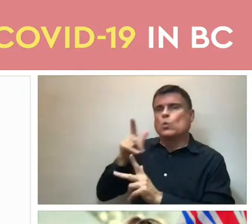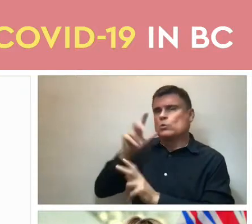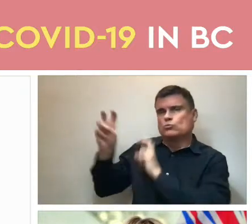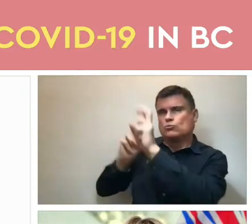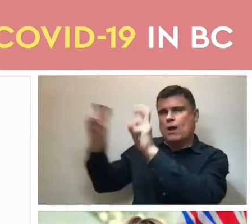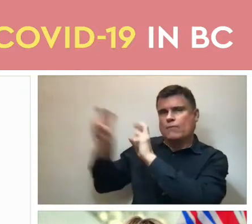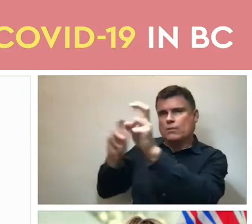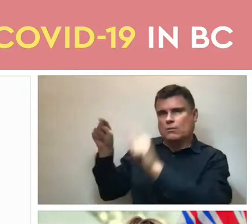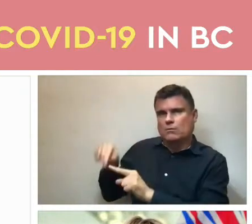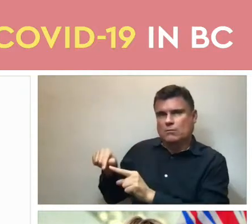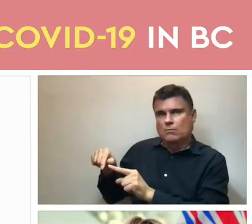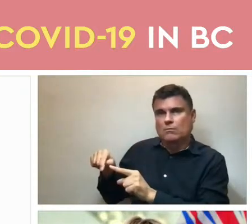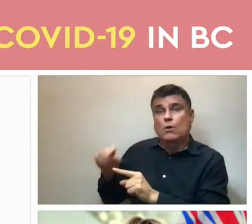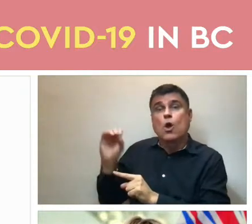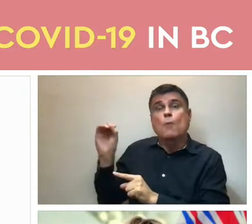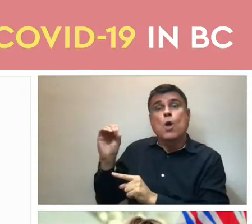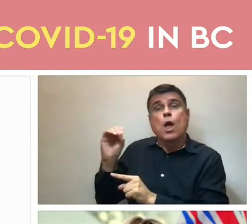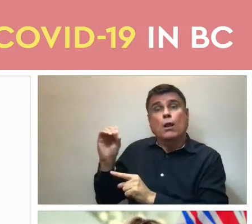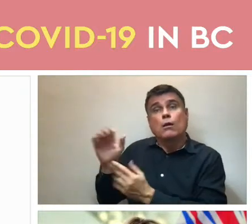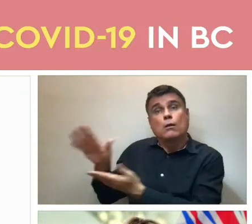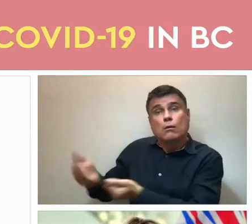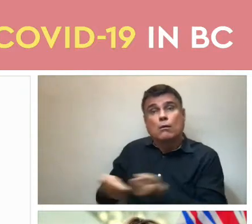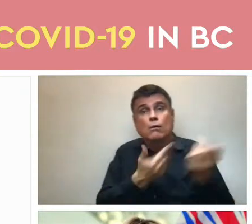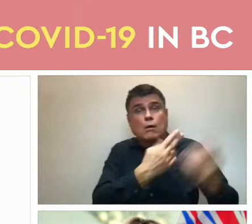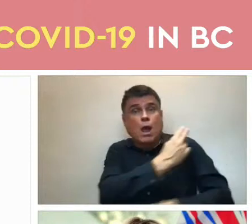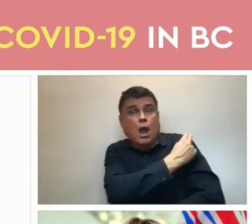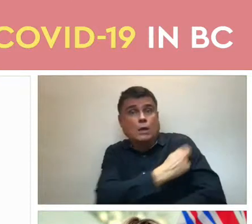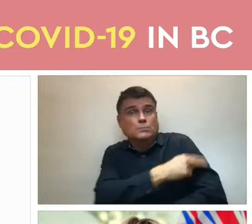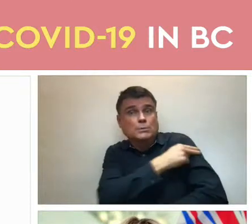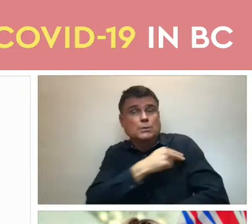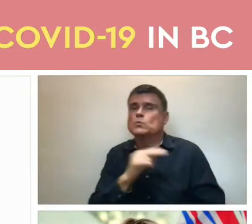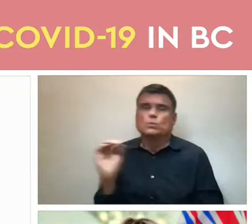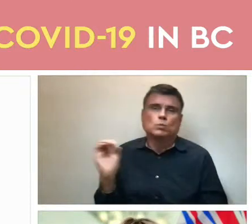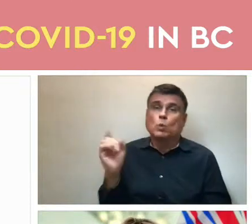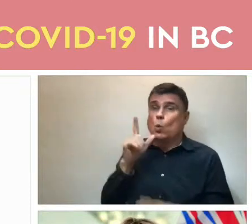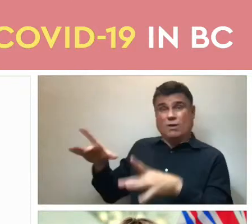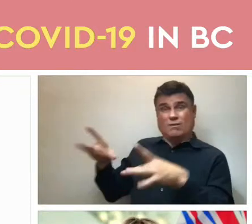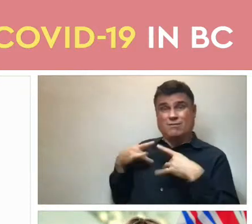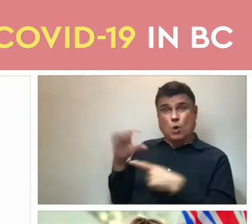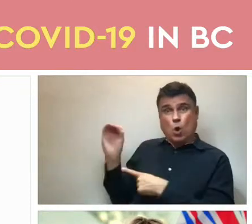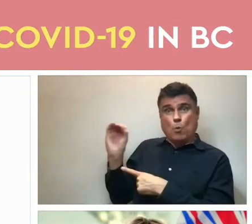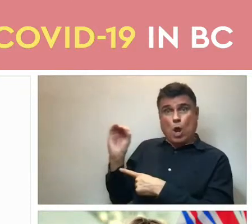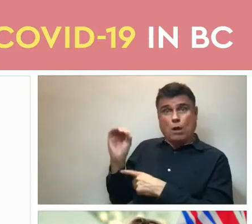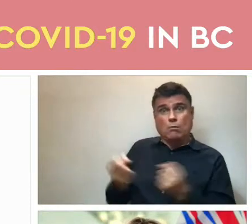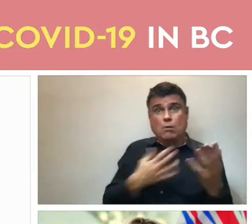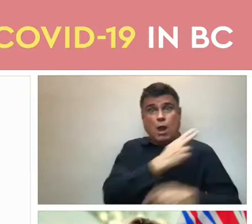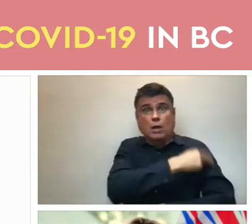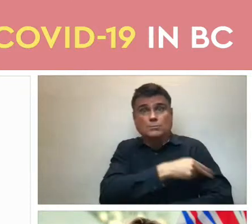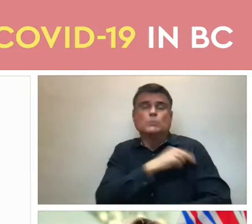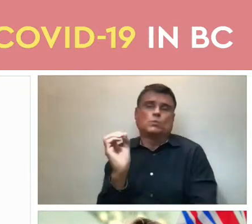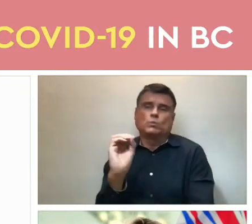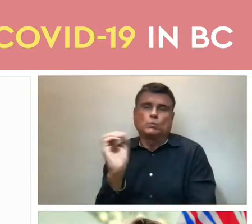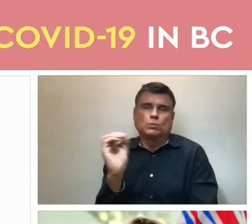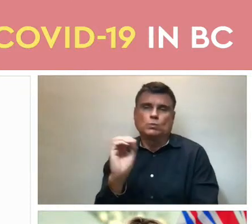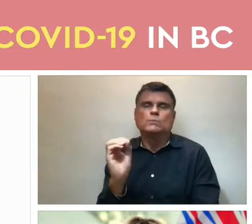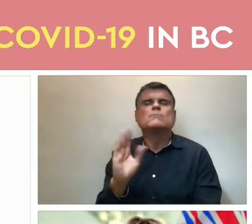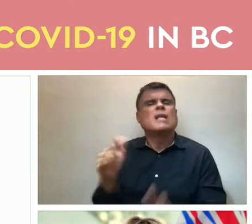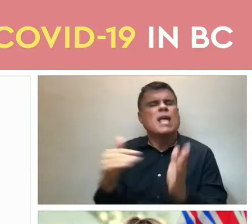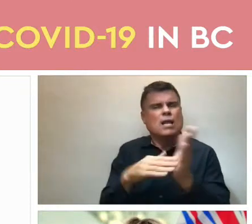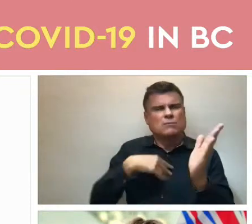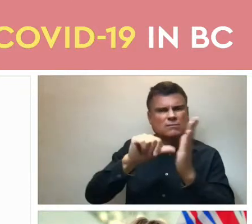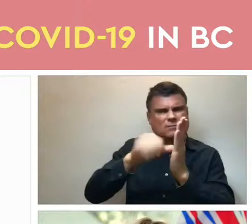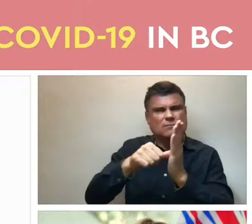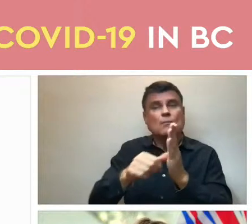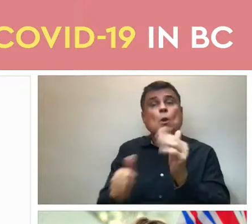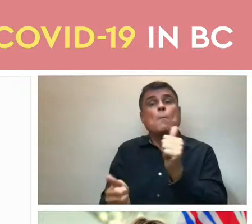yet of people who have been identified with Omicron. That again reflects the fact that most of them have been